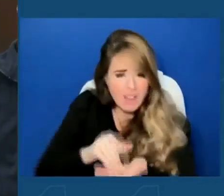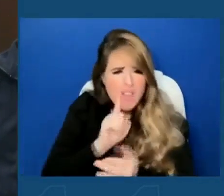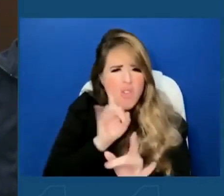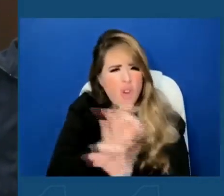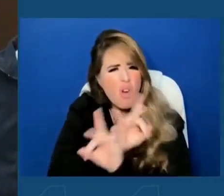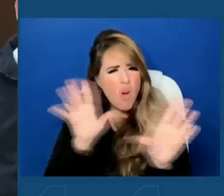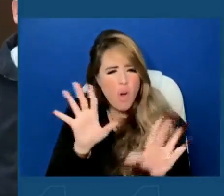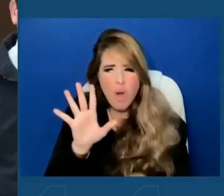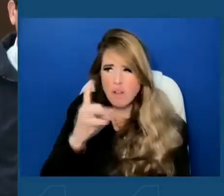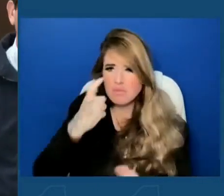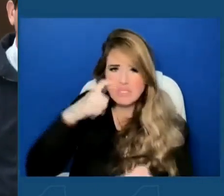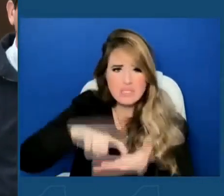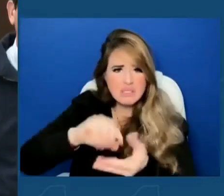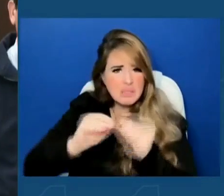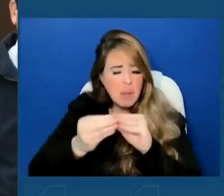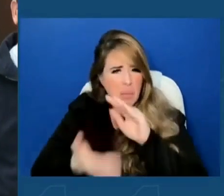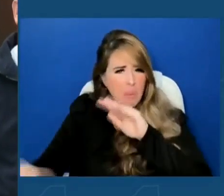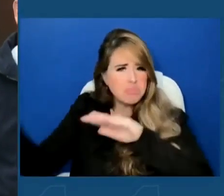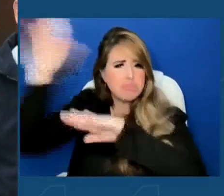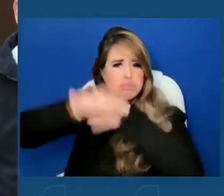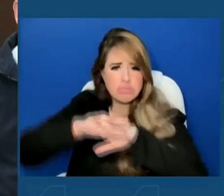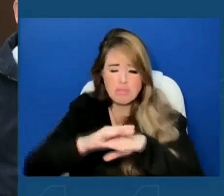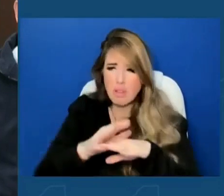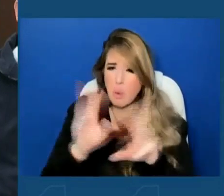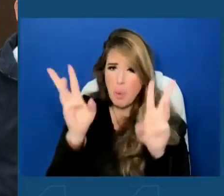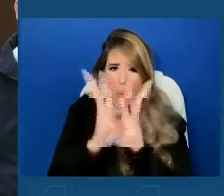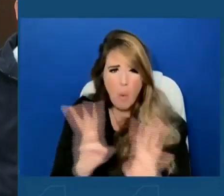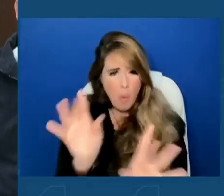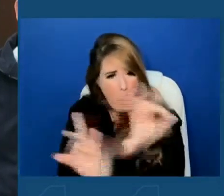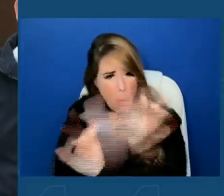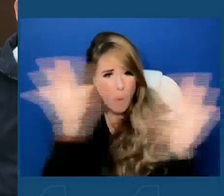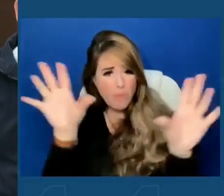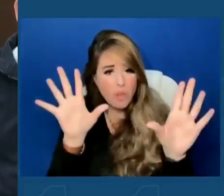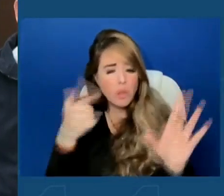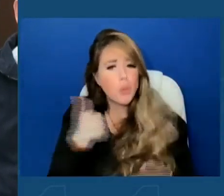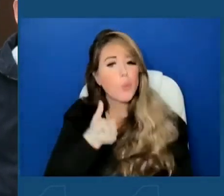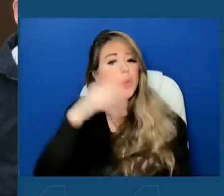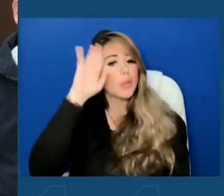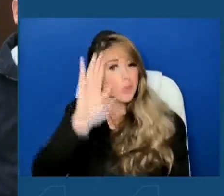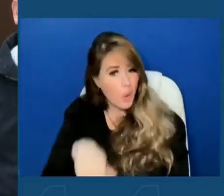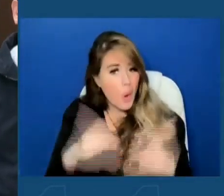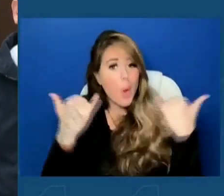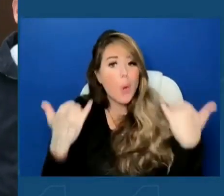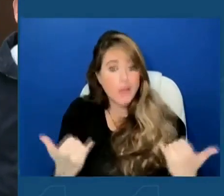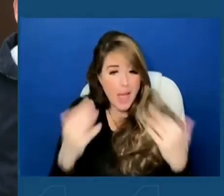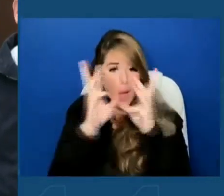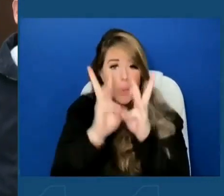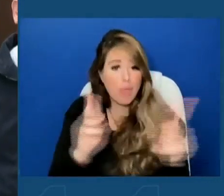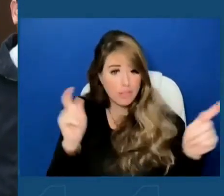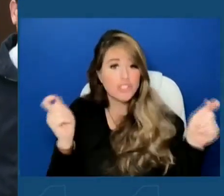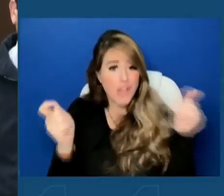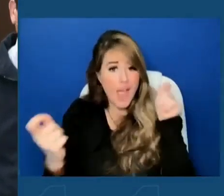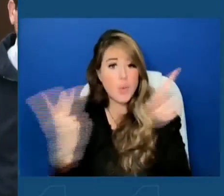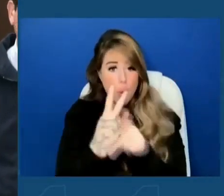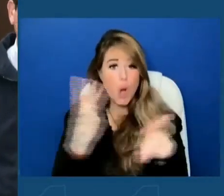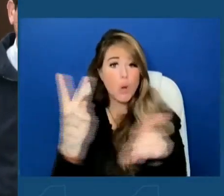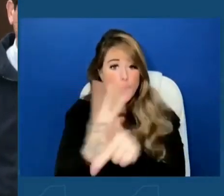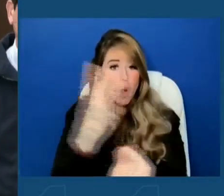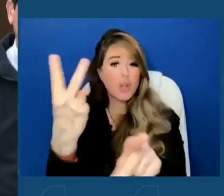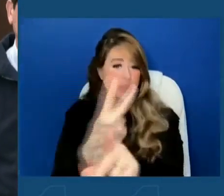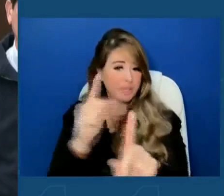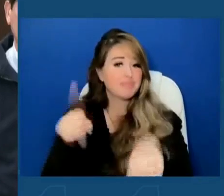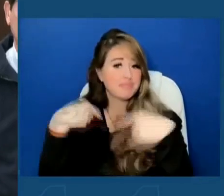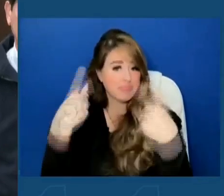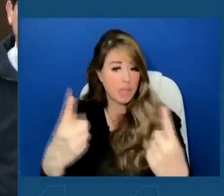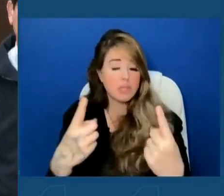in extreme weather. We know that. And so what we're doing is when we get forecasts, we're working